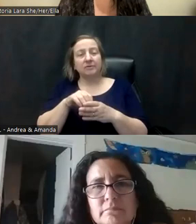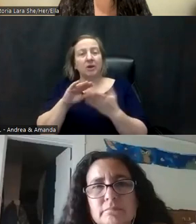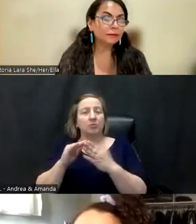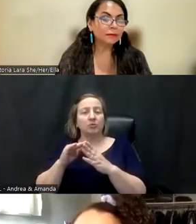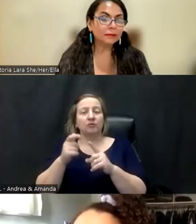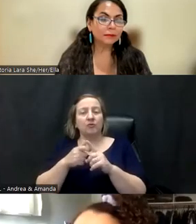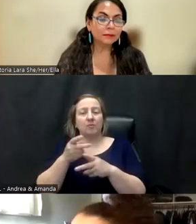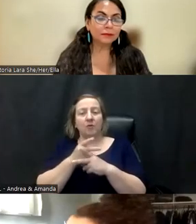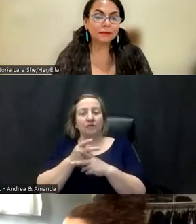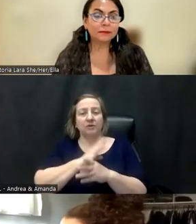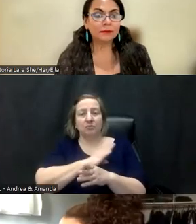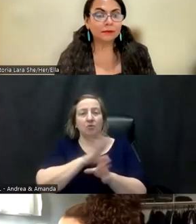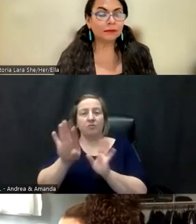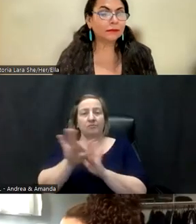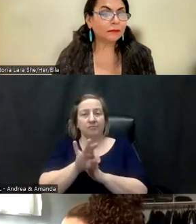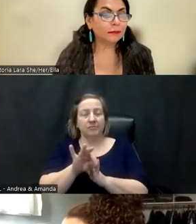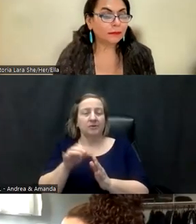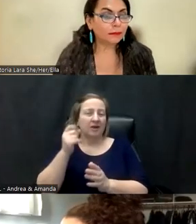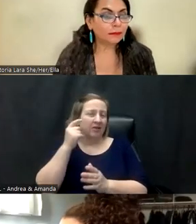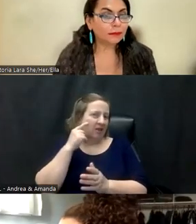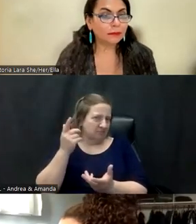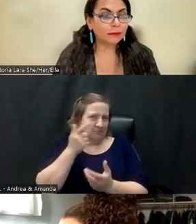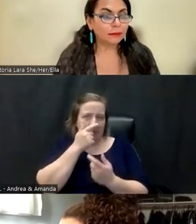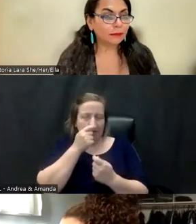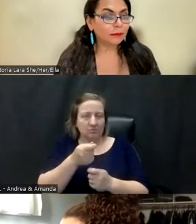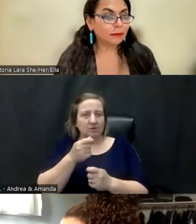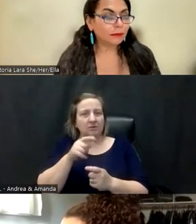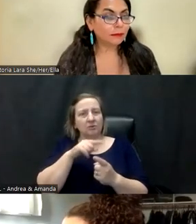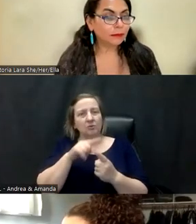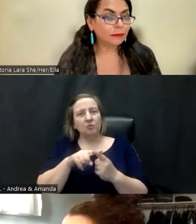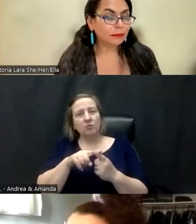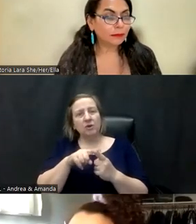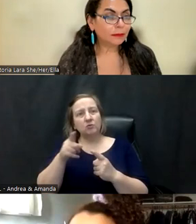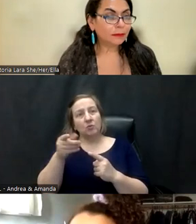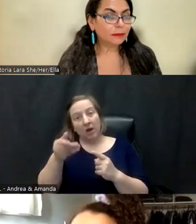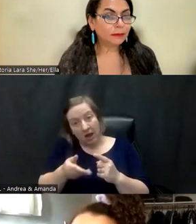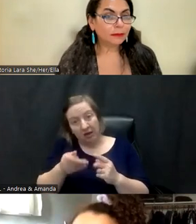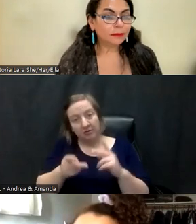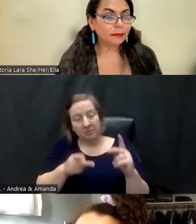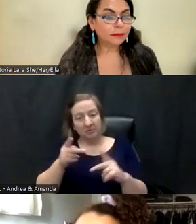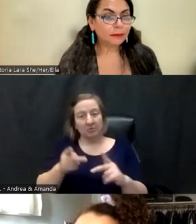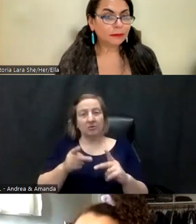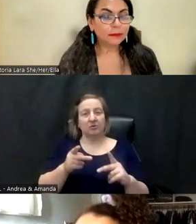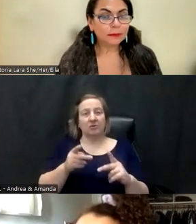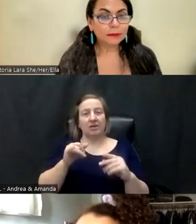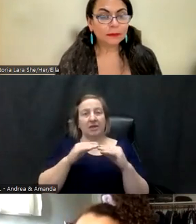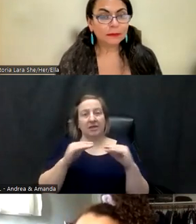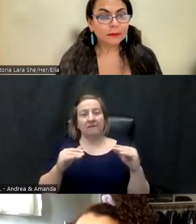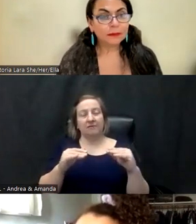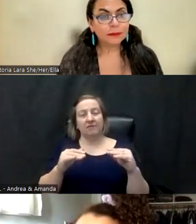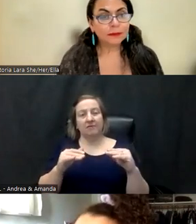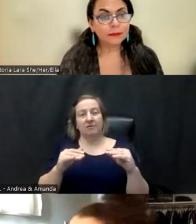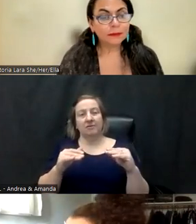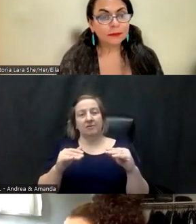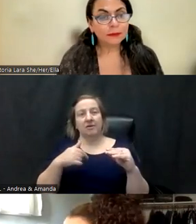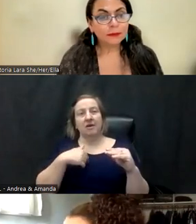the Oversight Board. So I just thought it was really interesting that when you're hiring people in, you know, at that level, it's I